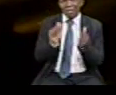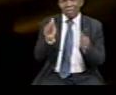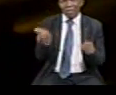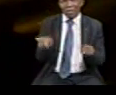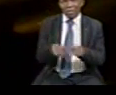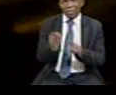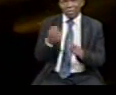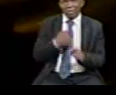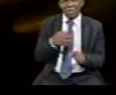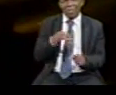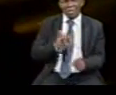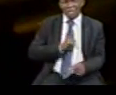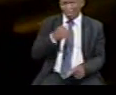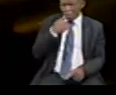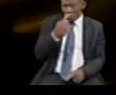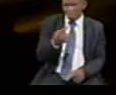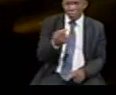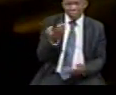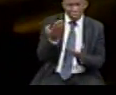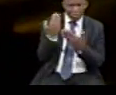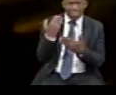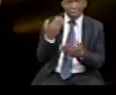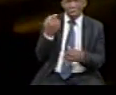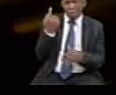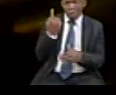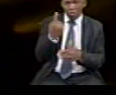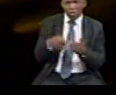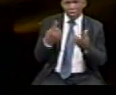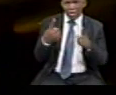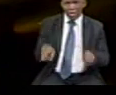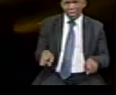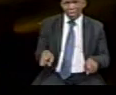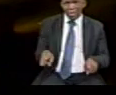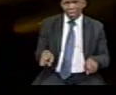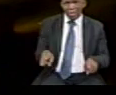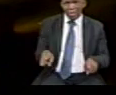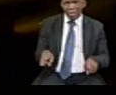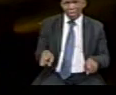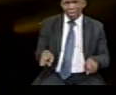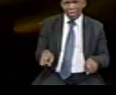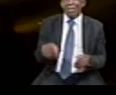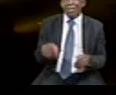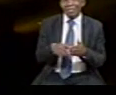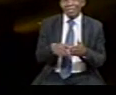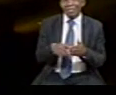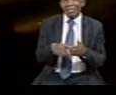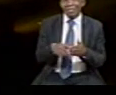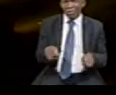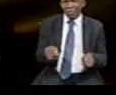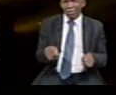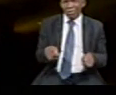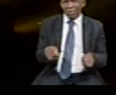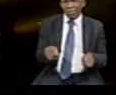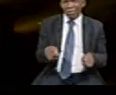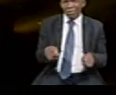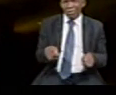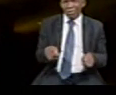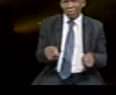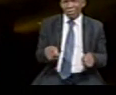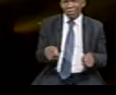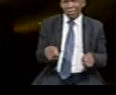happen. They could upset you. Things may be happening around that could upset you. He said, be rest assured. Be